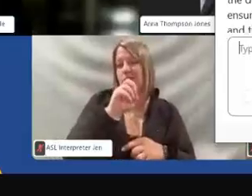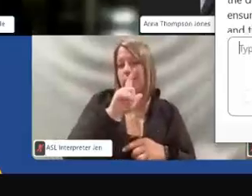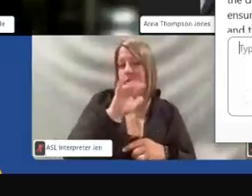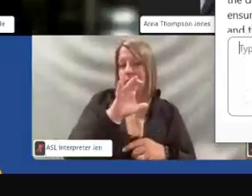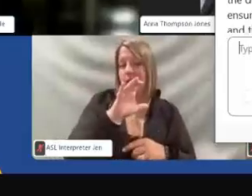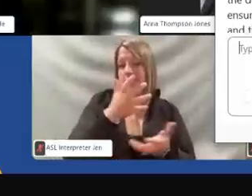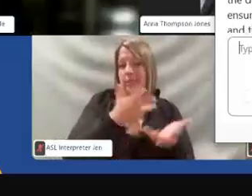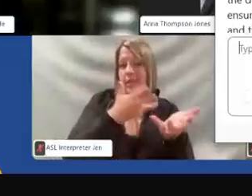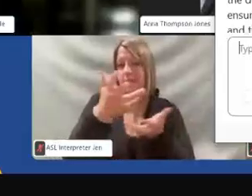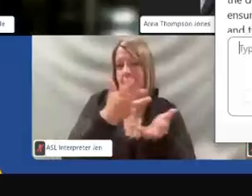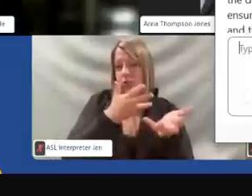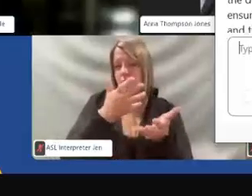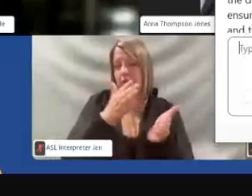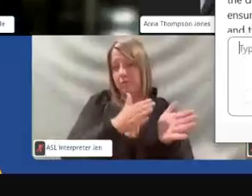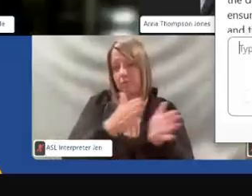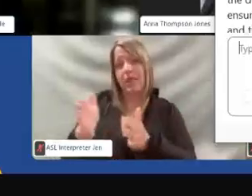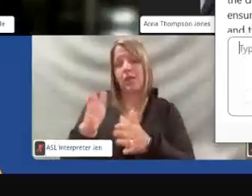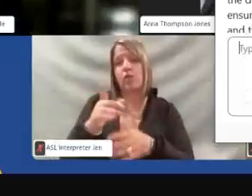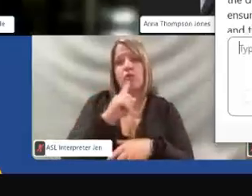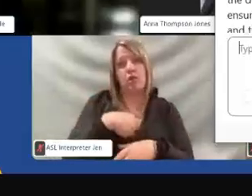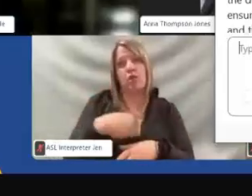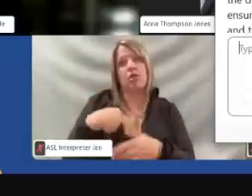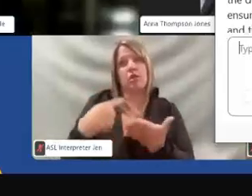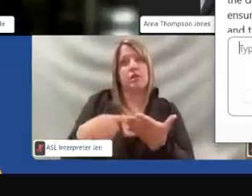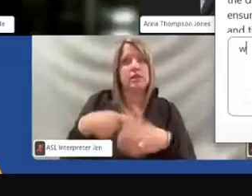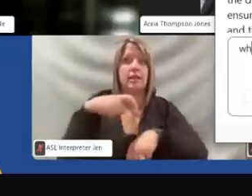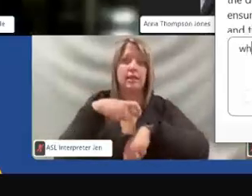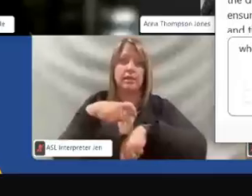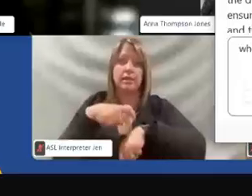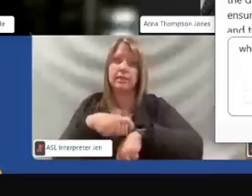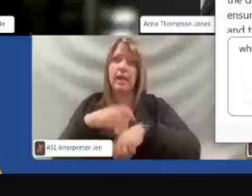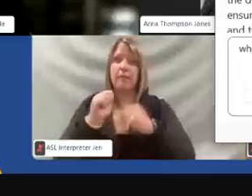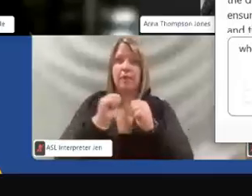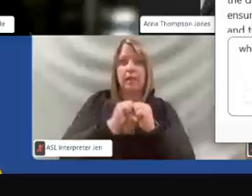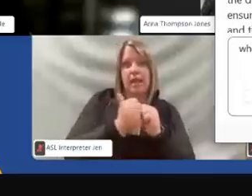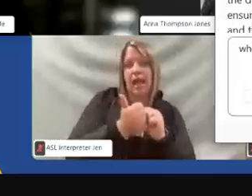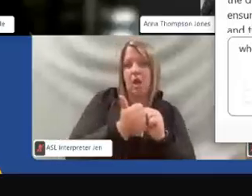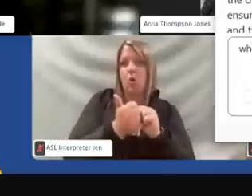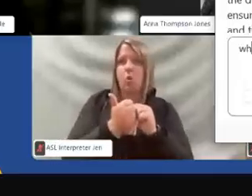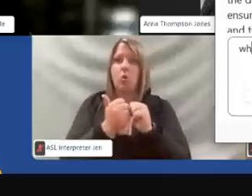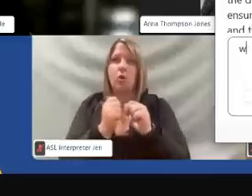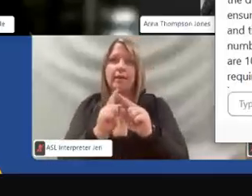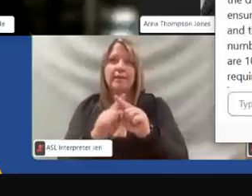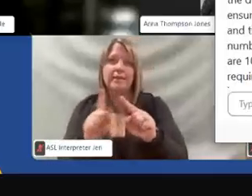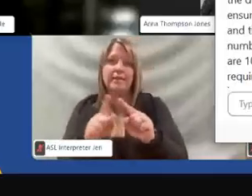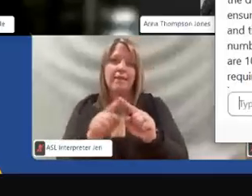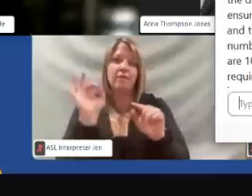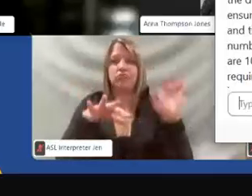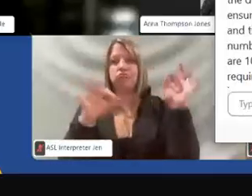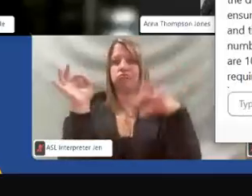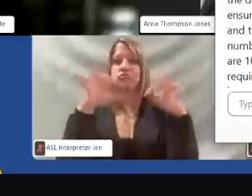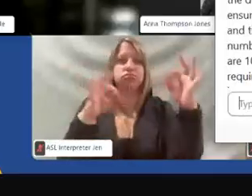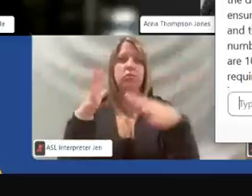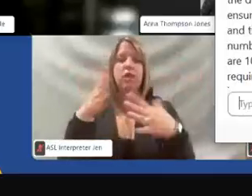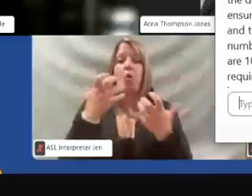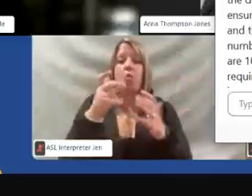plan. And that is really where we're going to talk about like the timing and the how-tos of the different input policies. We wanted